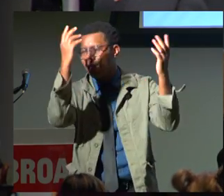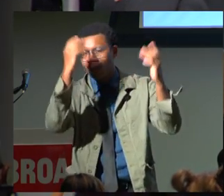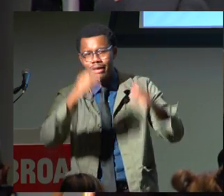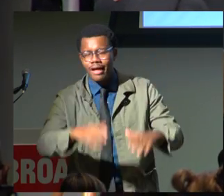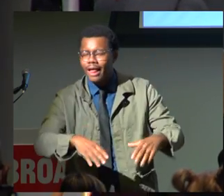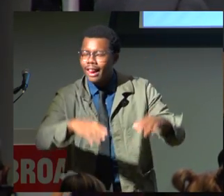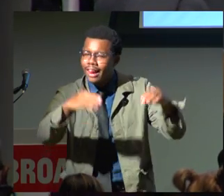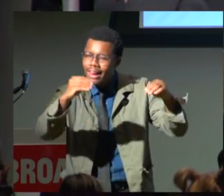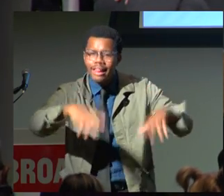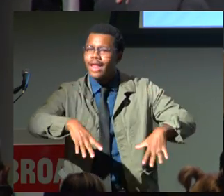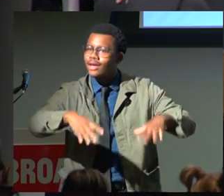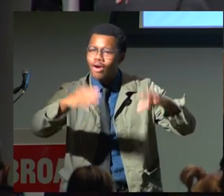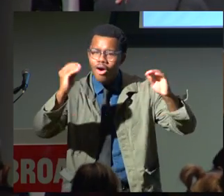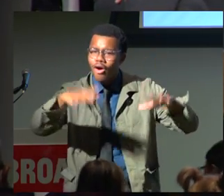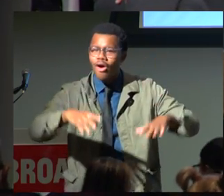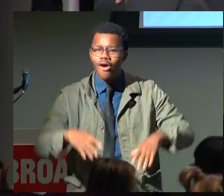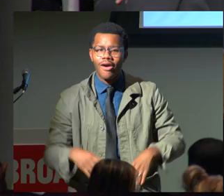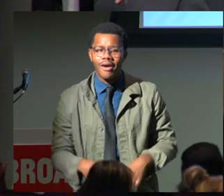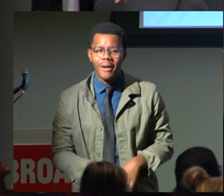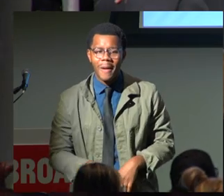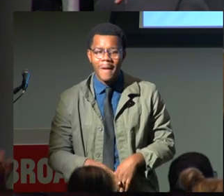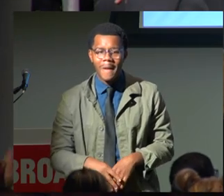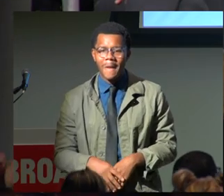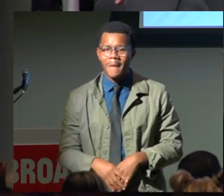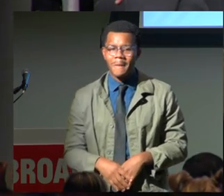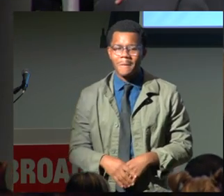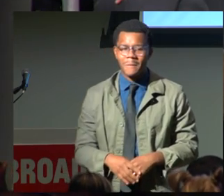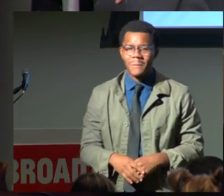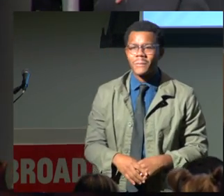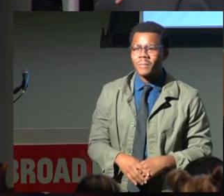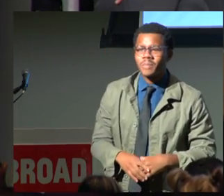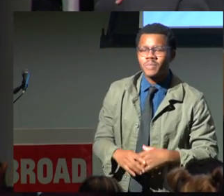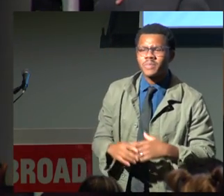go. So anyway, in a nutshell,